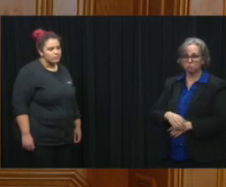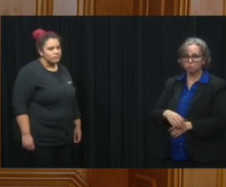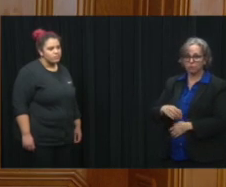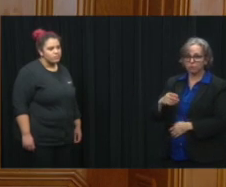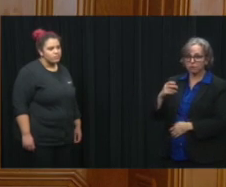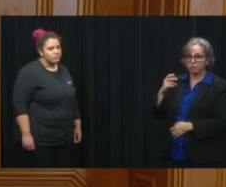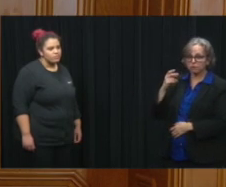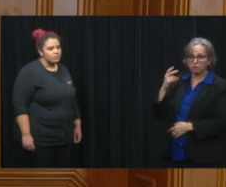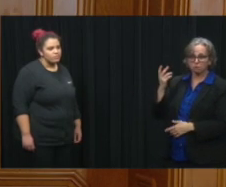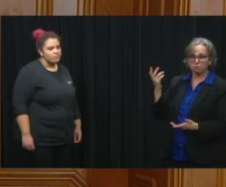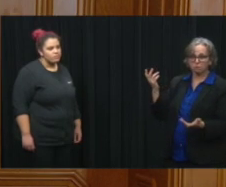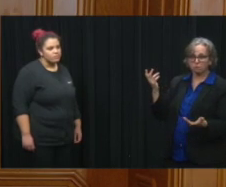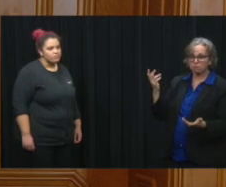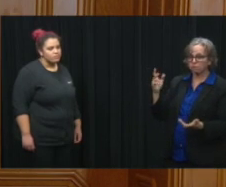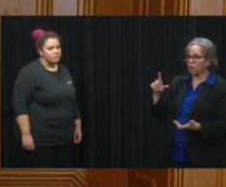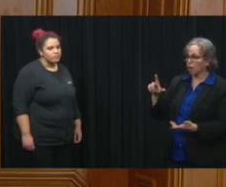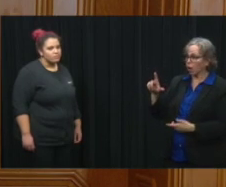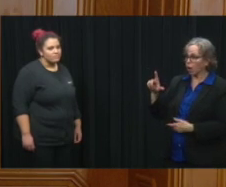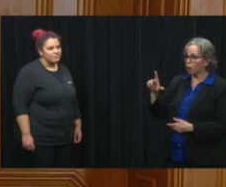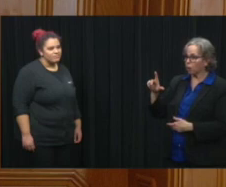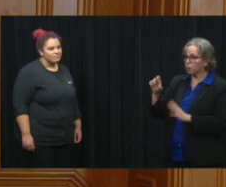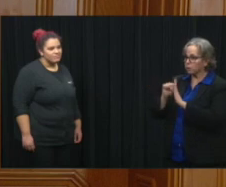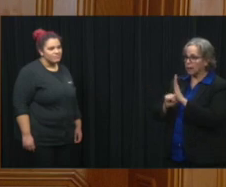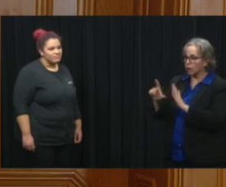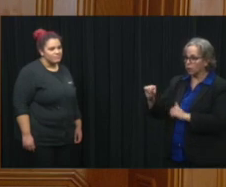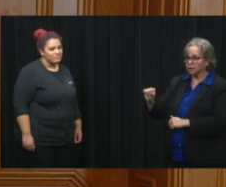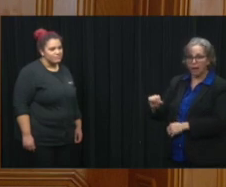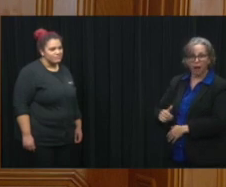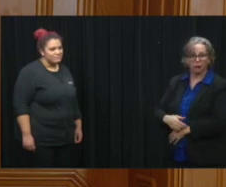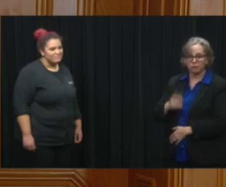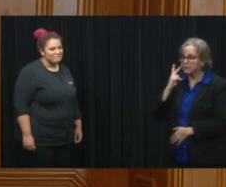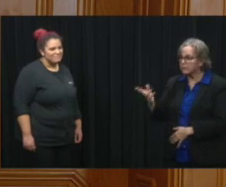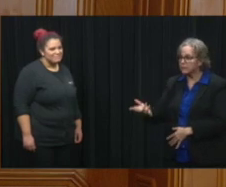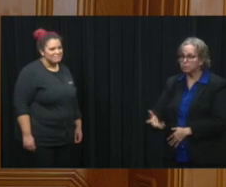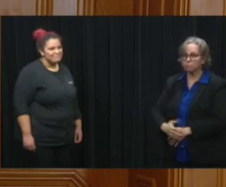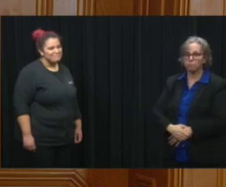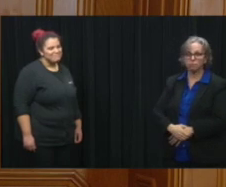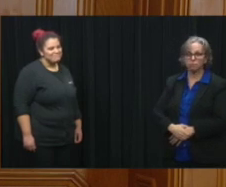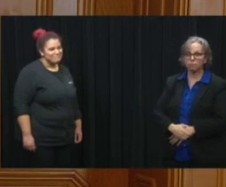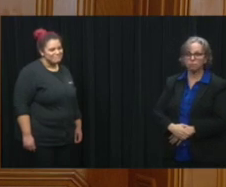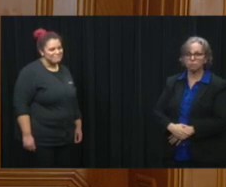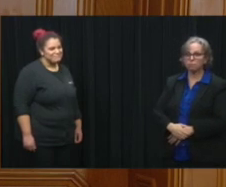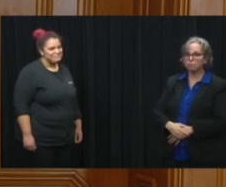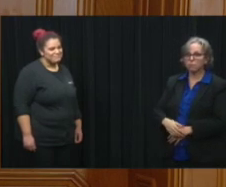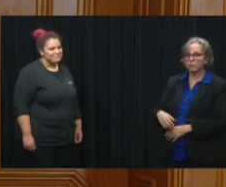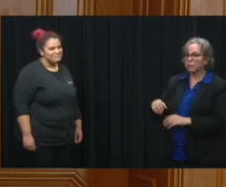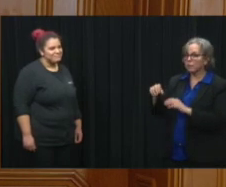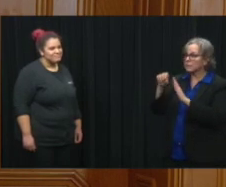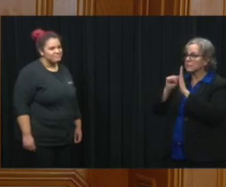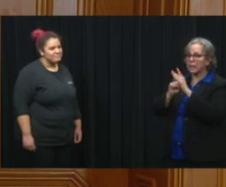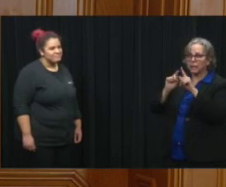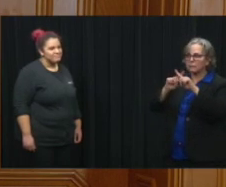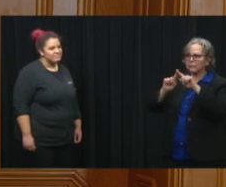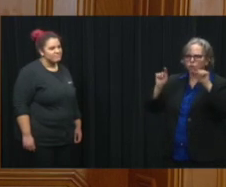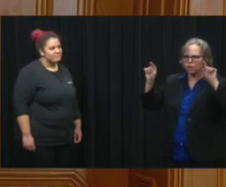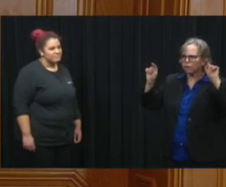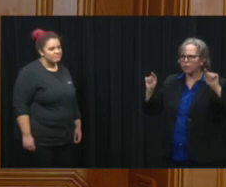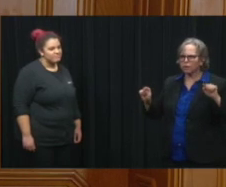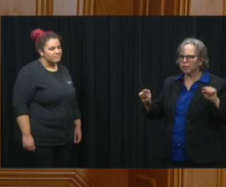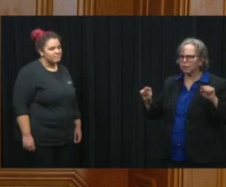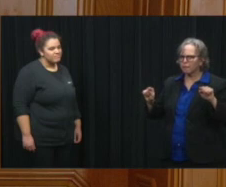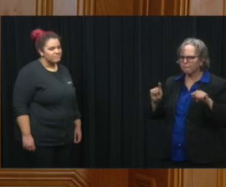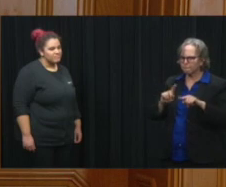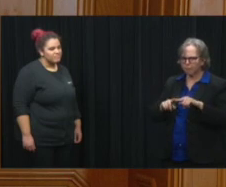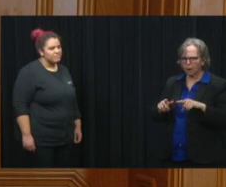of Louisiana. Every state is different, but this virus does